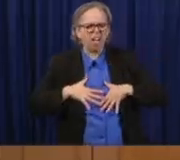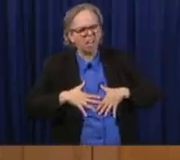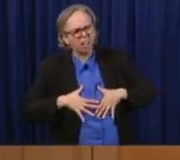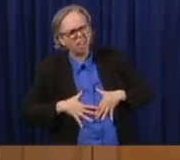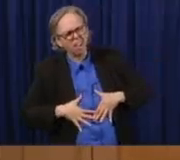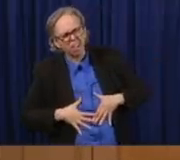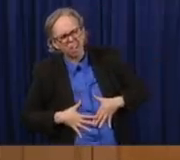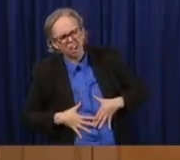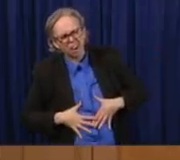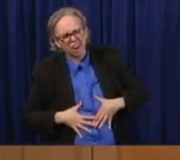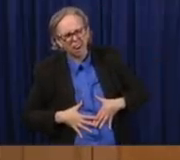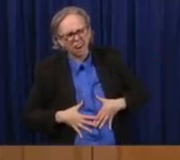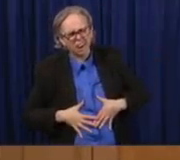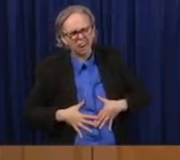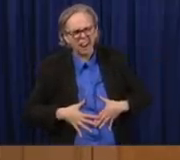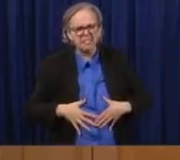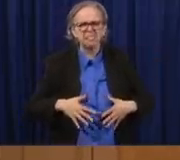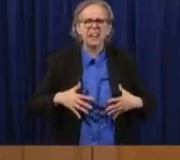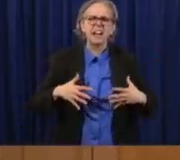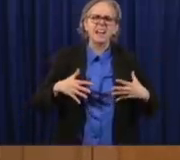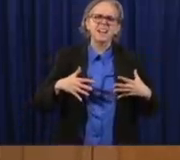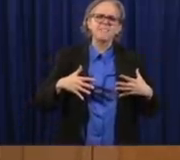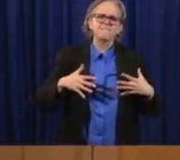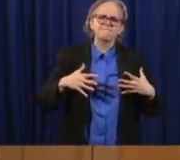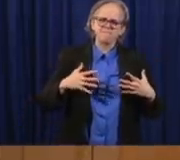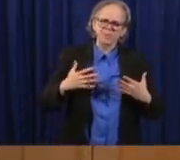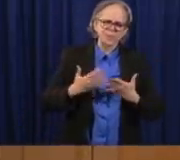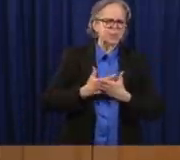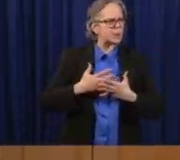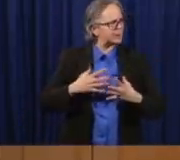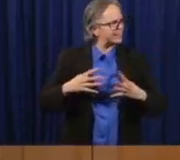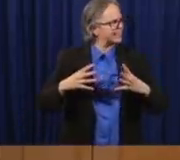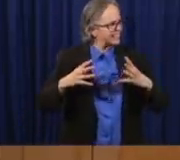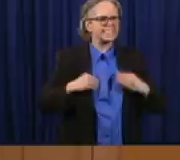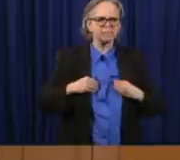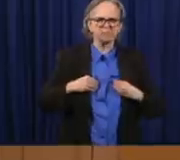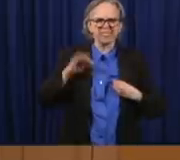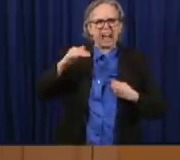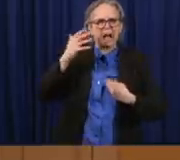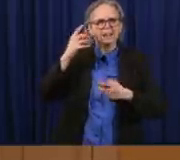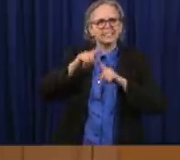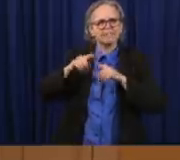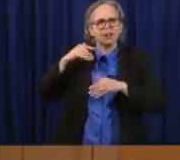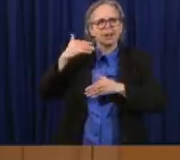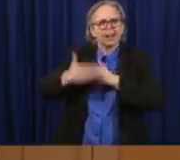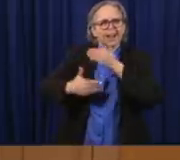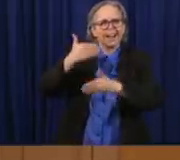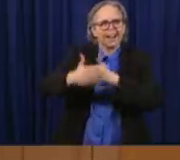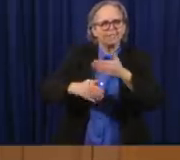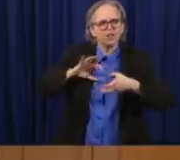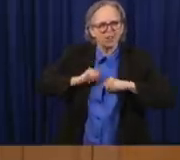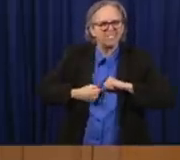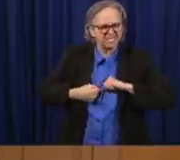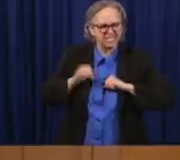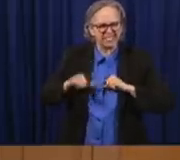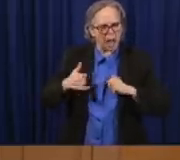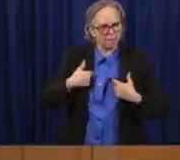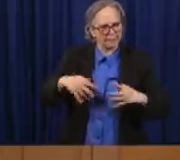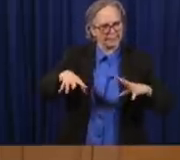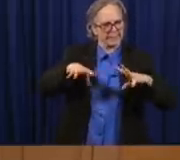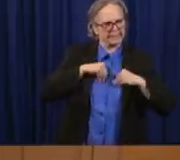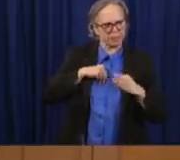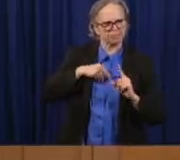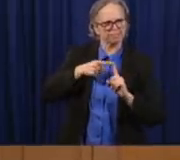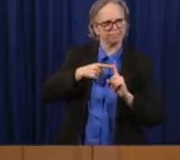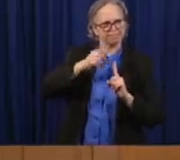And then I come to a different kind of acceptance. And at that stage, I start to imagine how things could be, how they